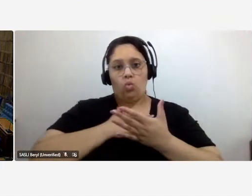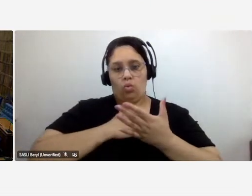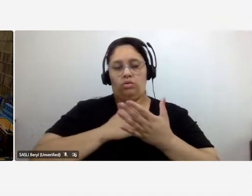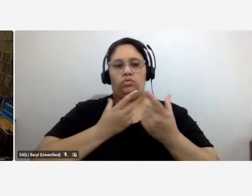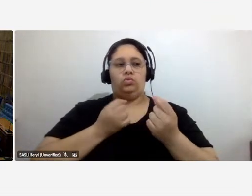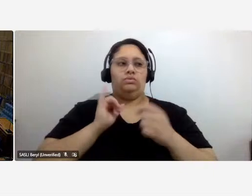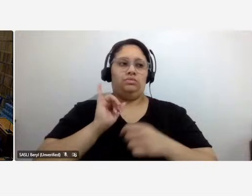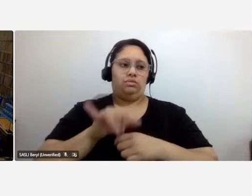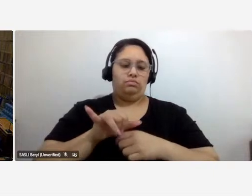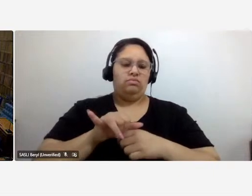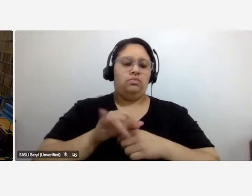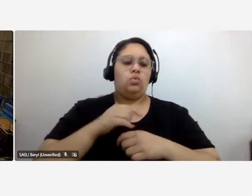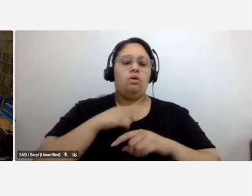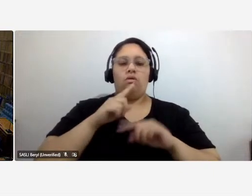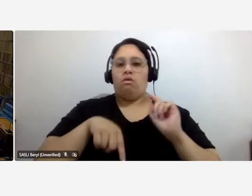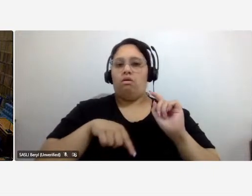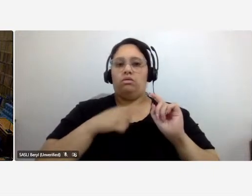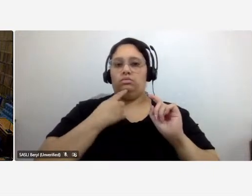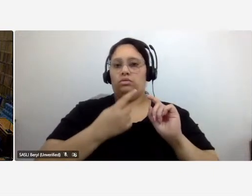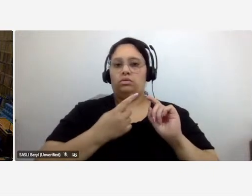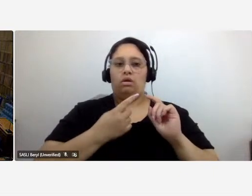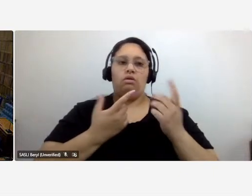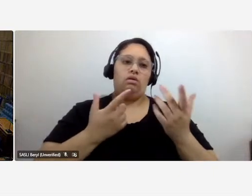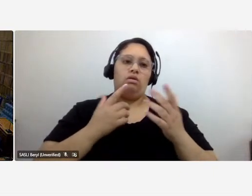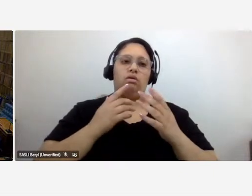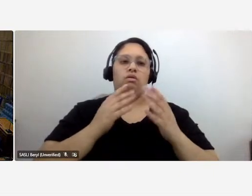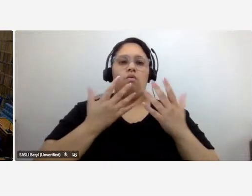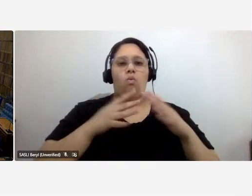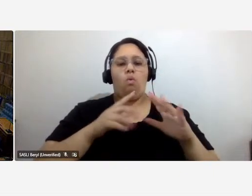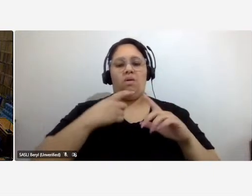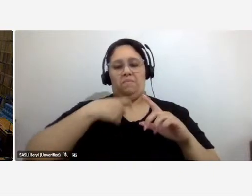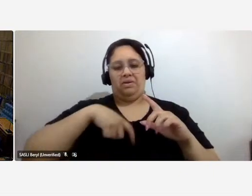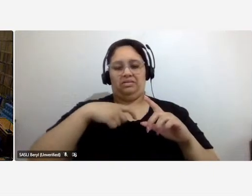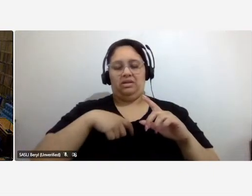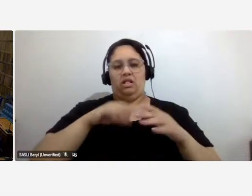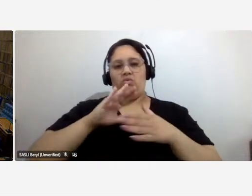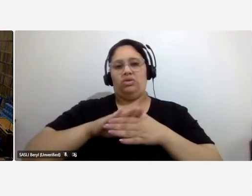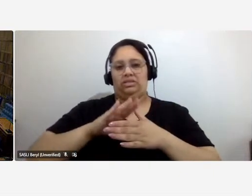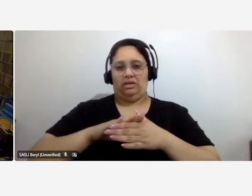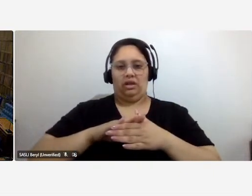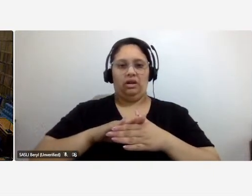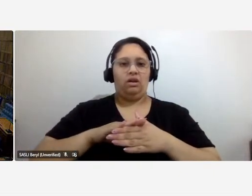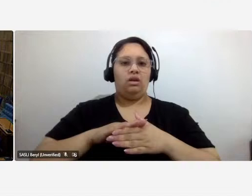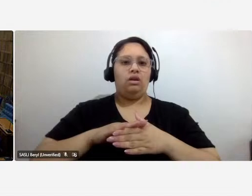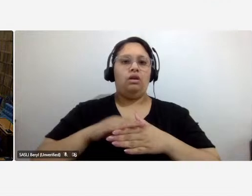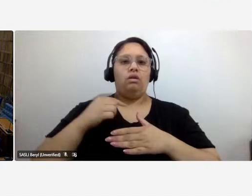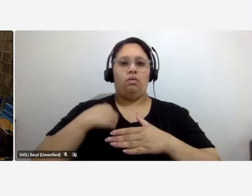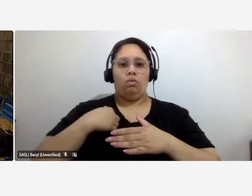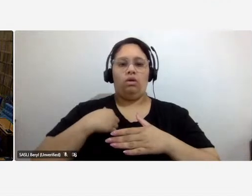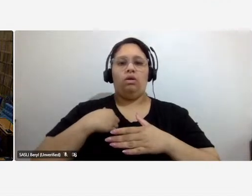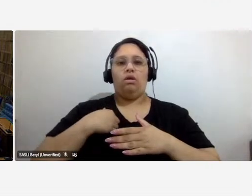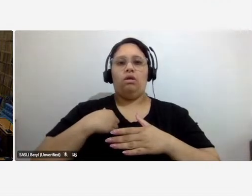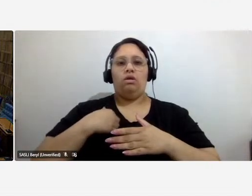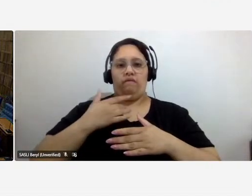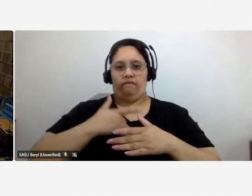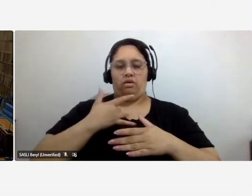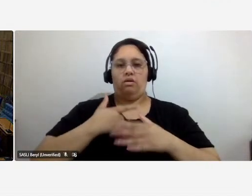taking? We cannot mention, obviously, those are all personal reasons, and we were convinced